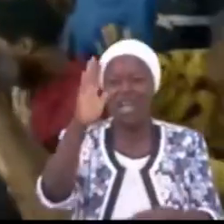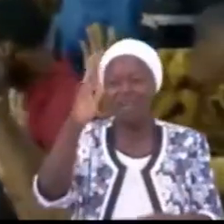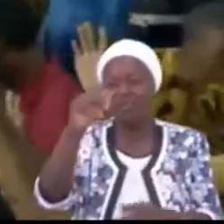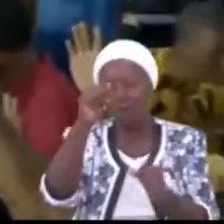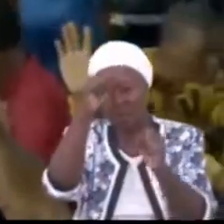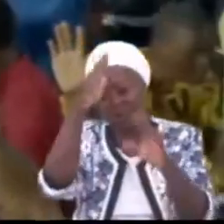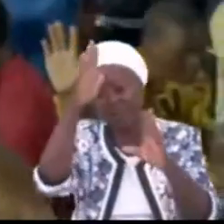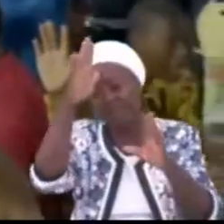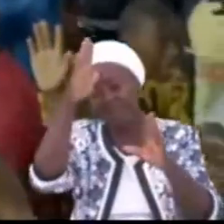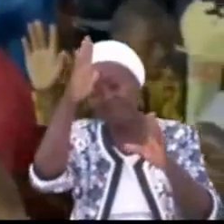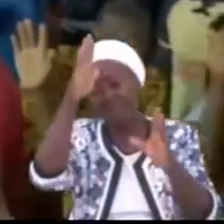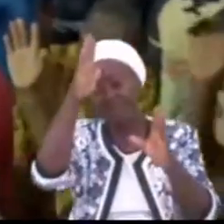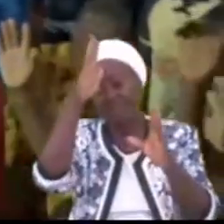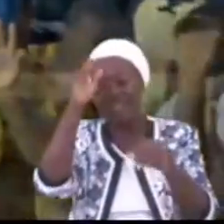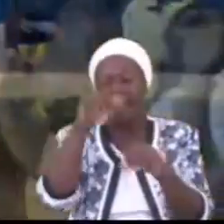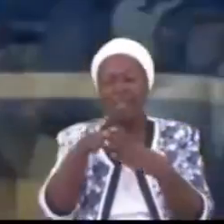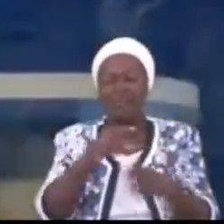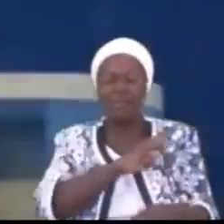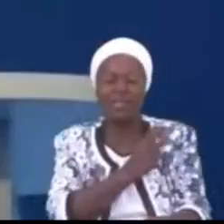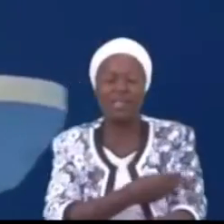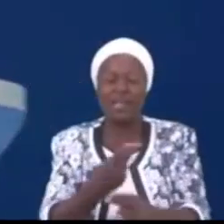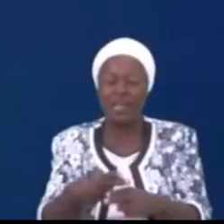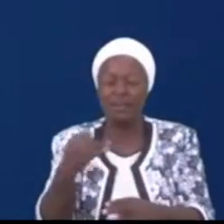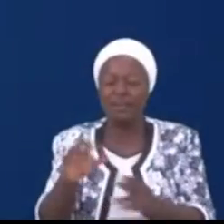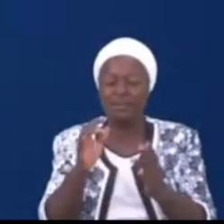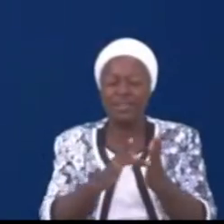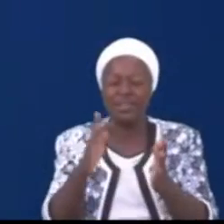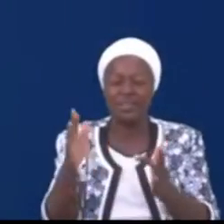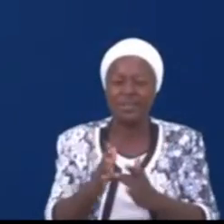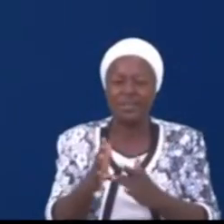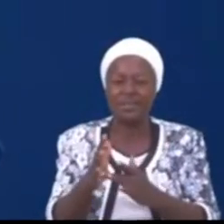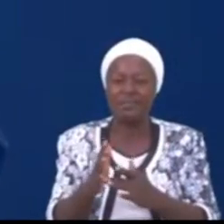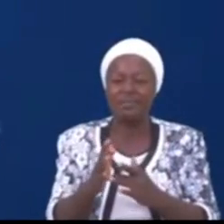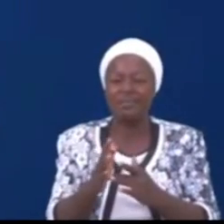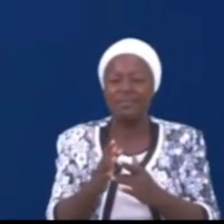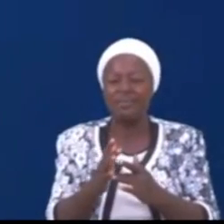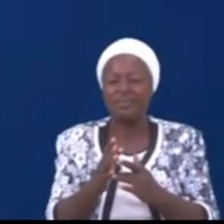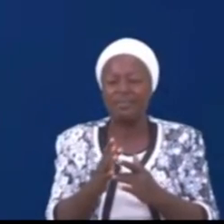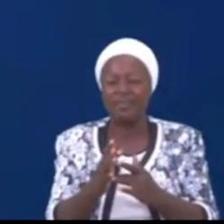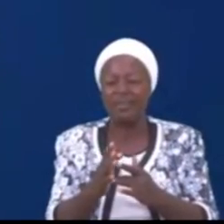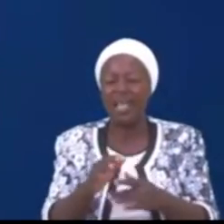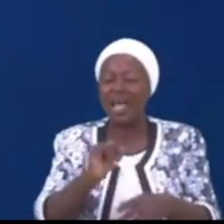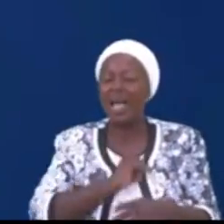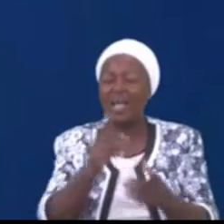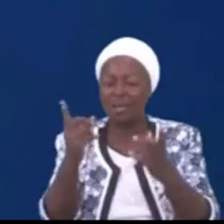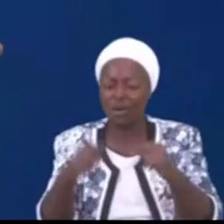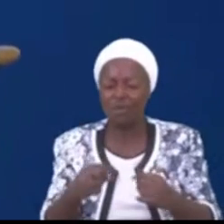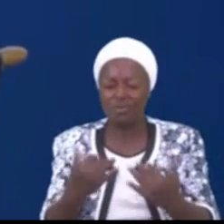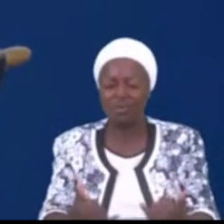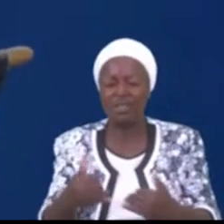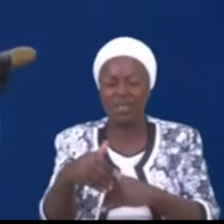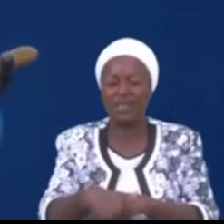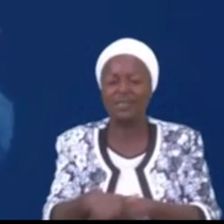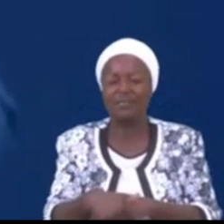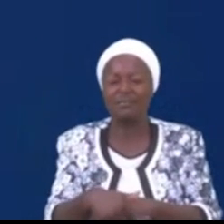Father, in the mighty name of Jesus, I come tonight